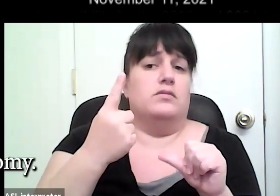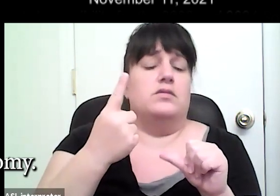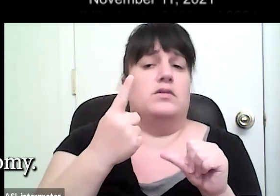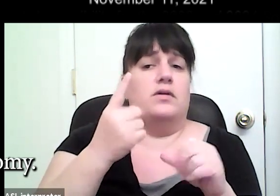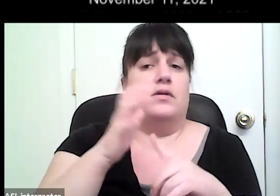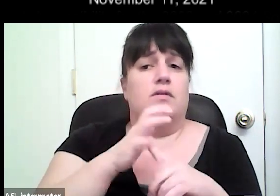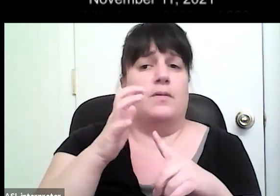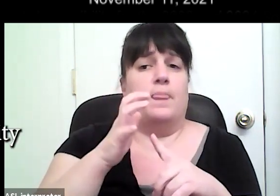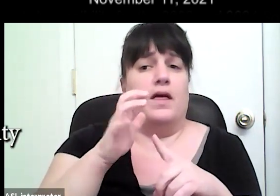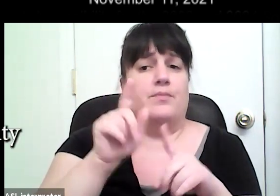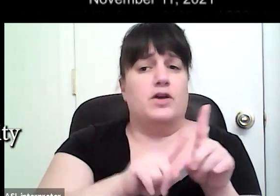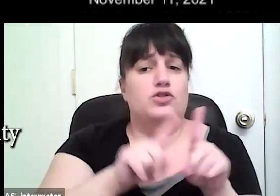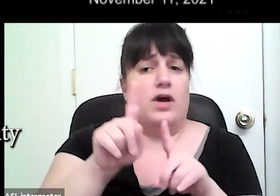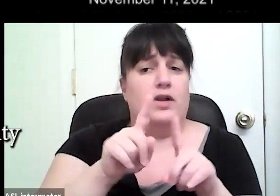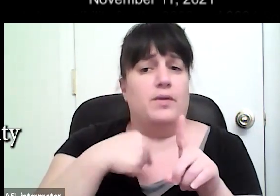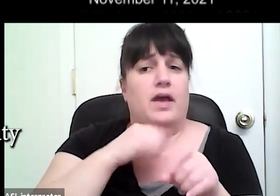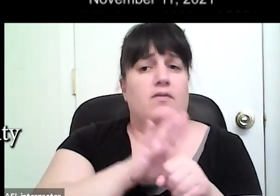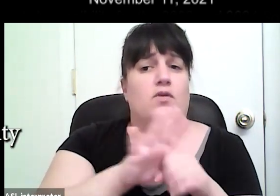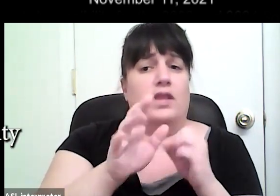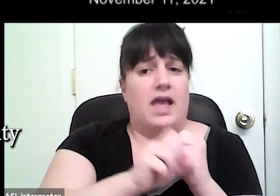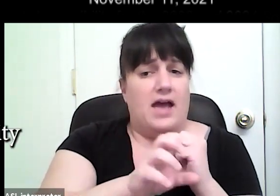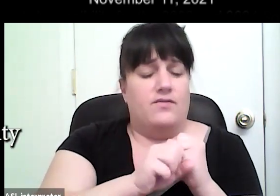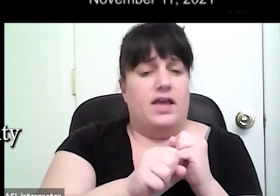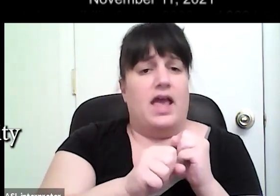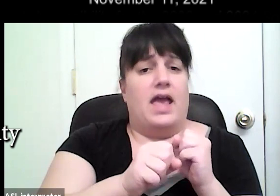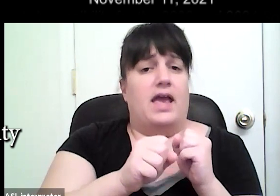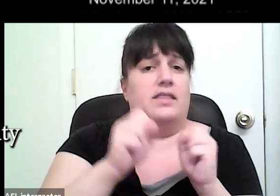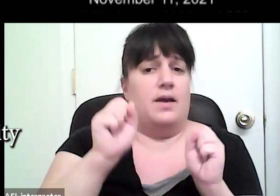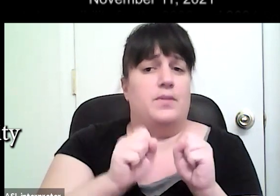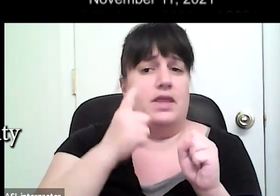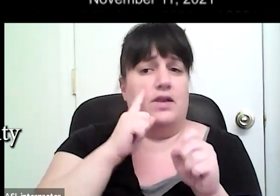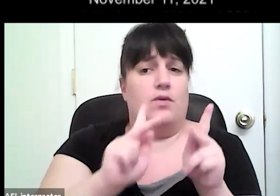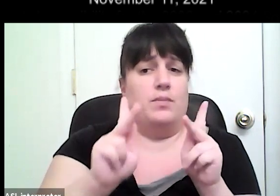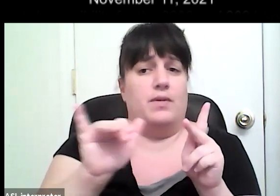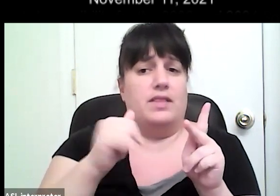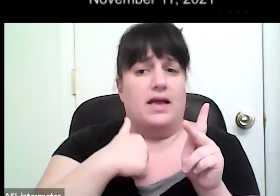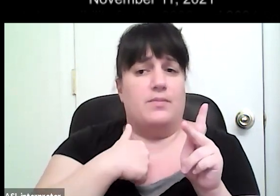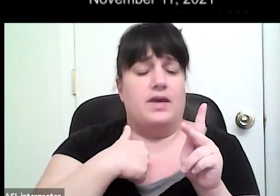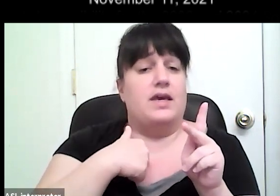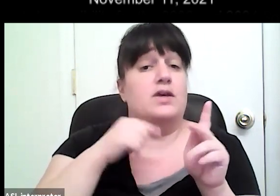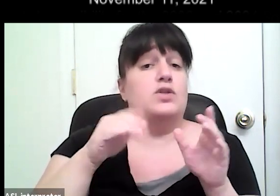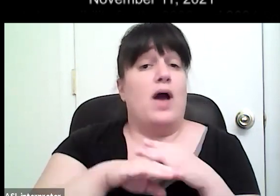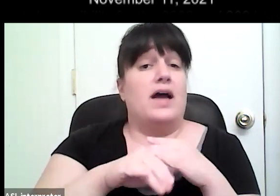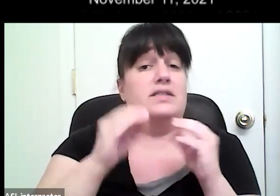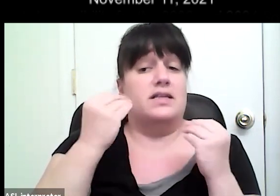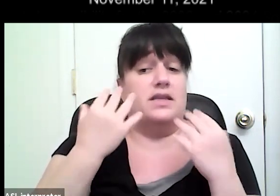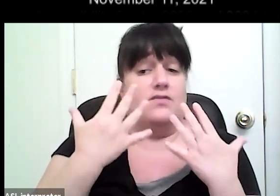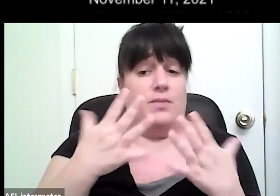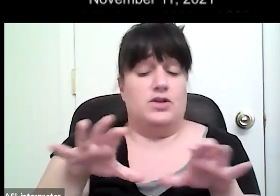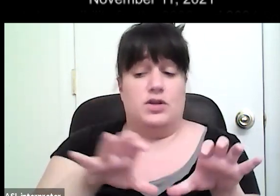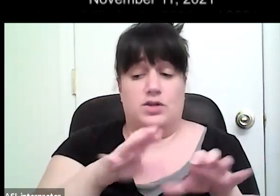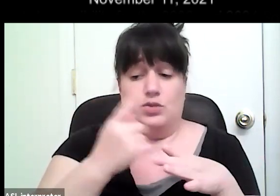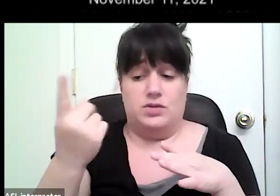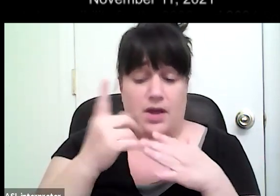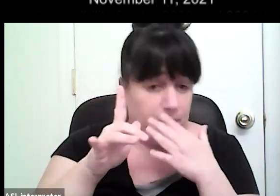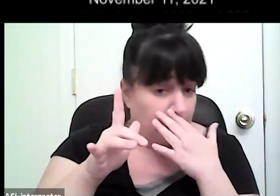being astronomy. I fully advocate, the ability for people like myself to access this information and to do something